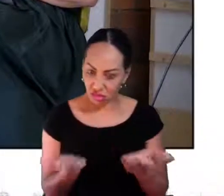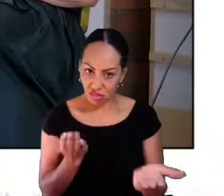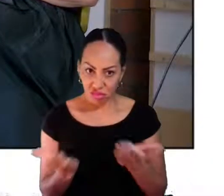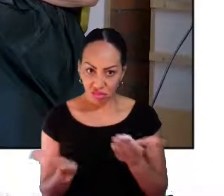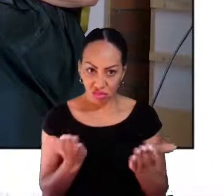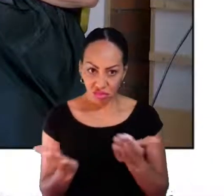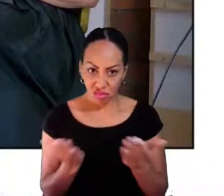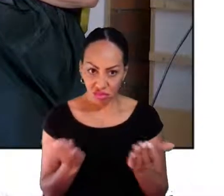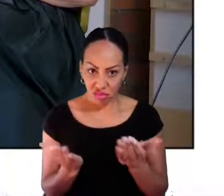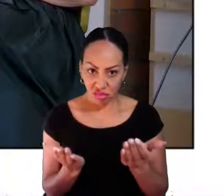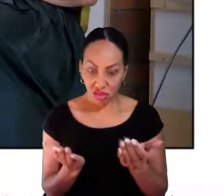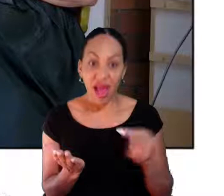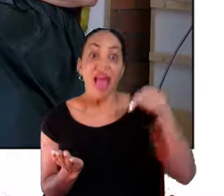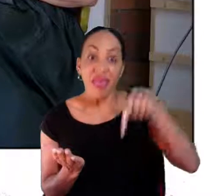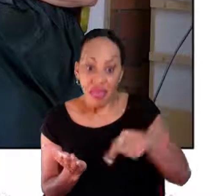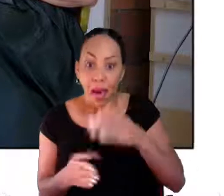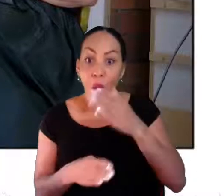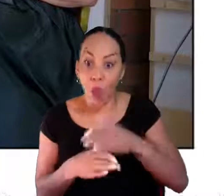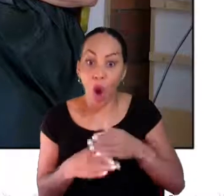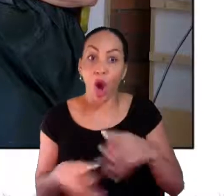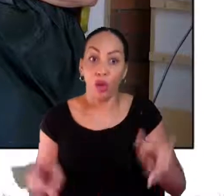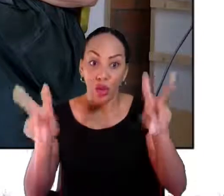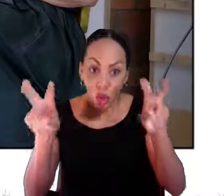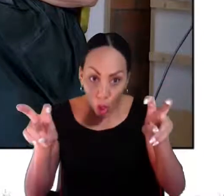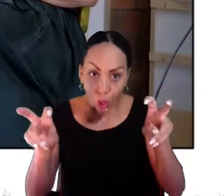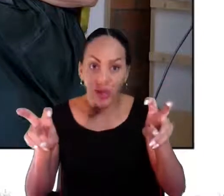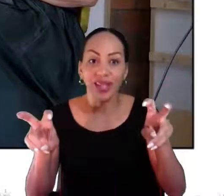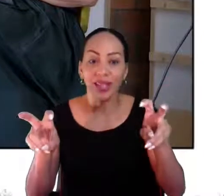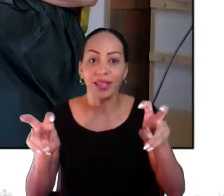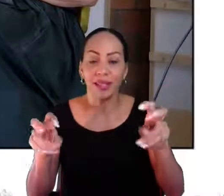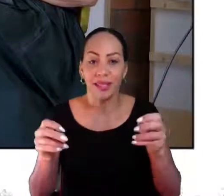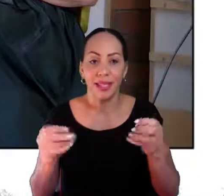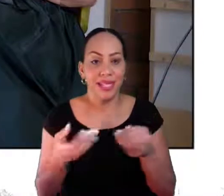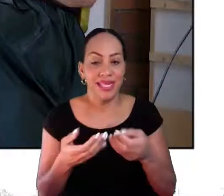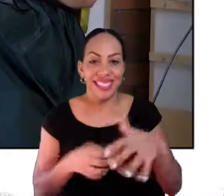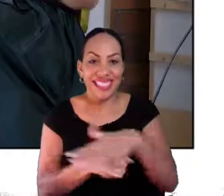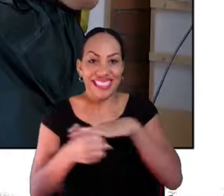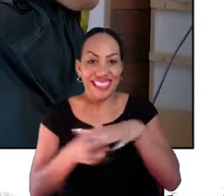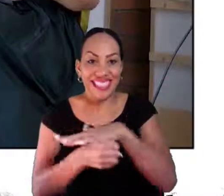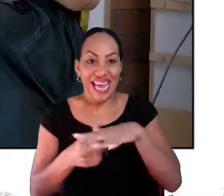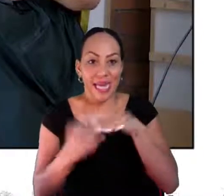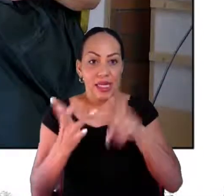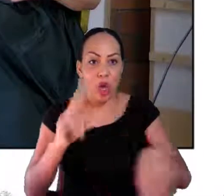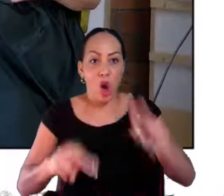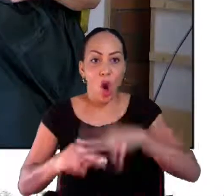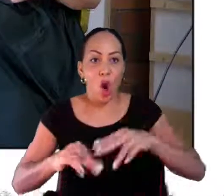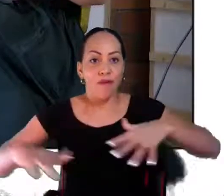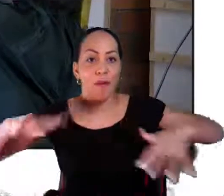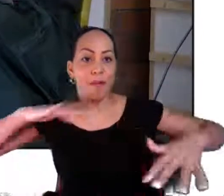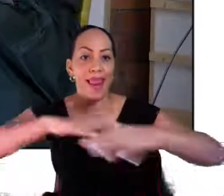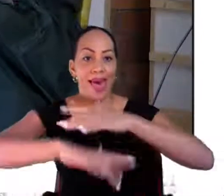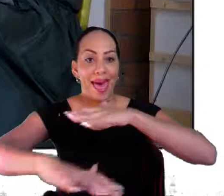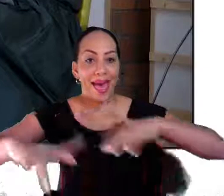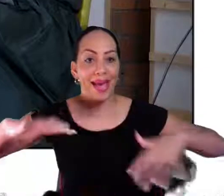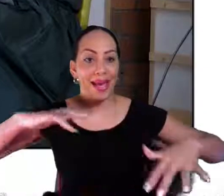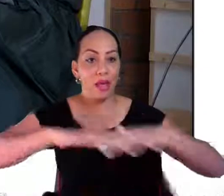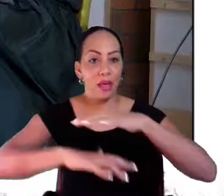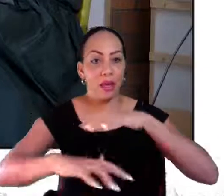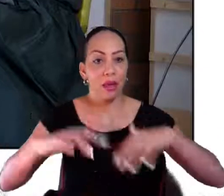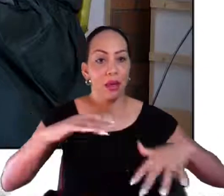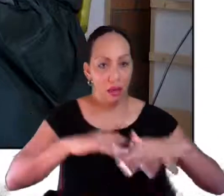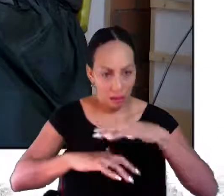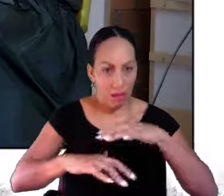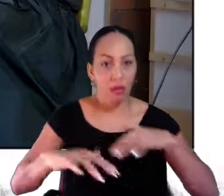Play, which was essentially a demographic survey of the program, really broadly. So that was people that we